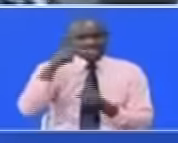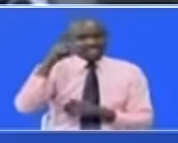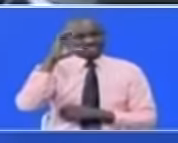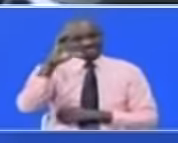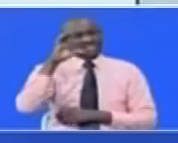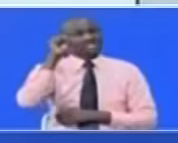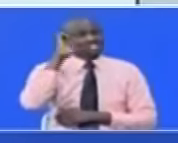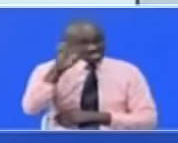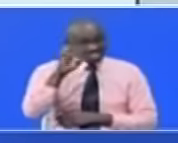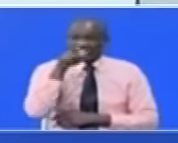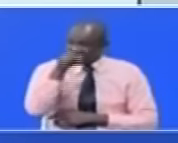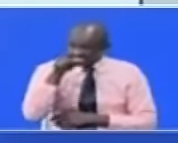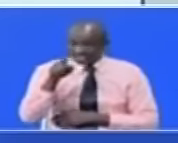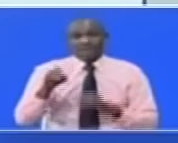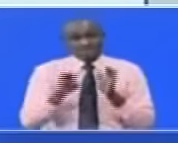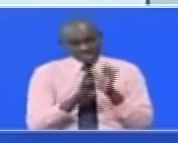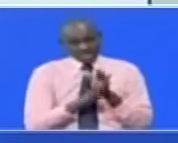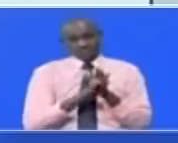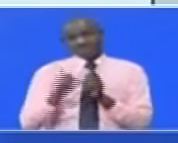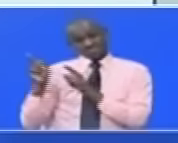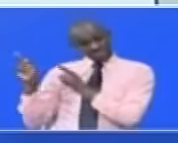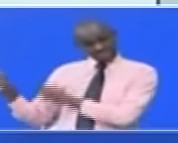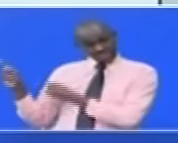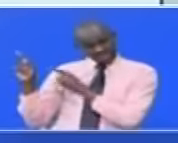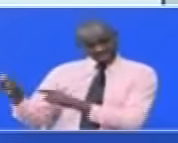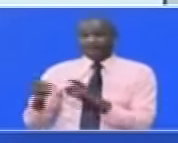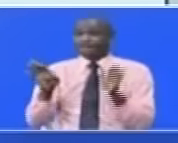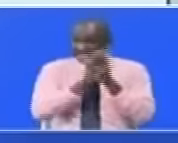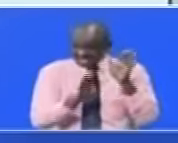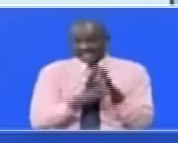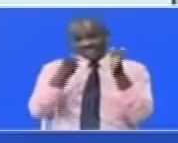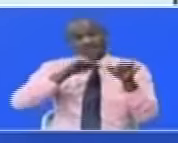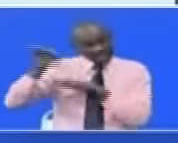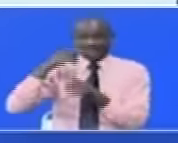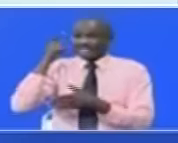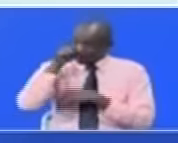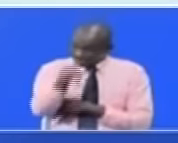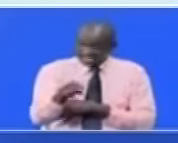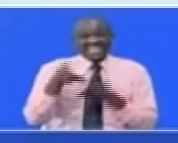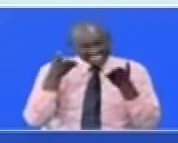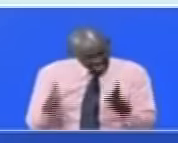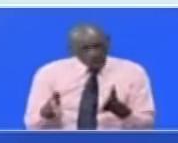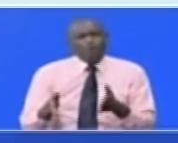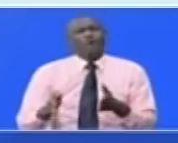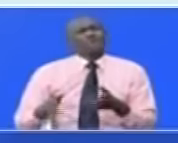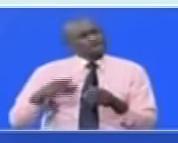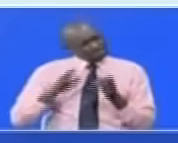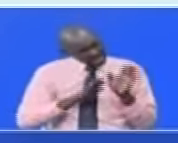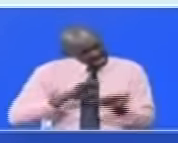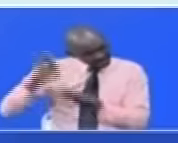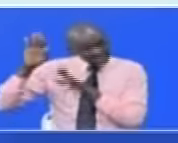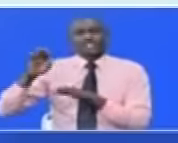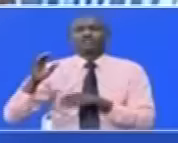exams. A motion filed by Mboni MP Kisoi Munyao and more heat is on from the Parliament